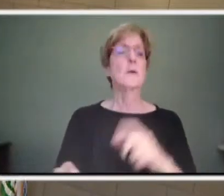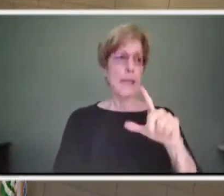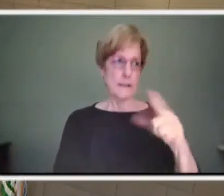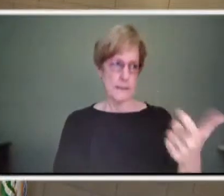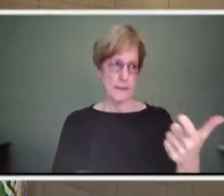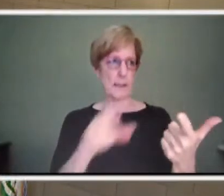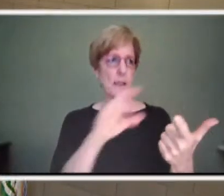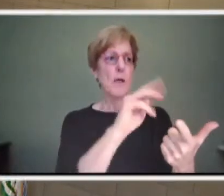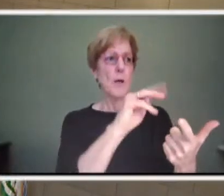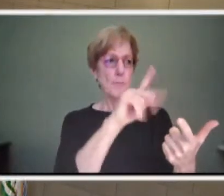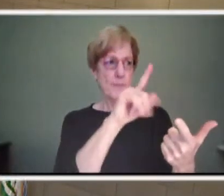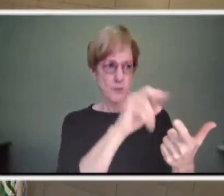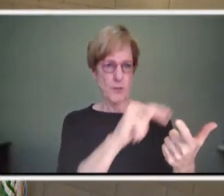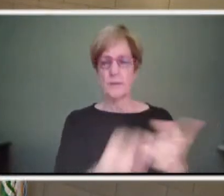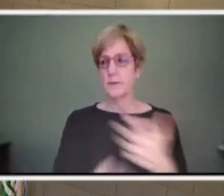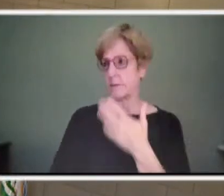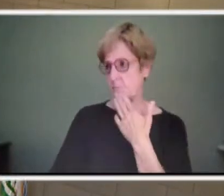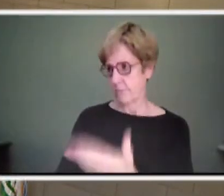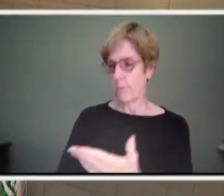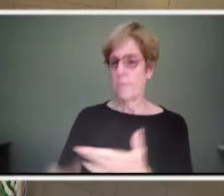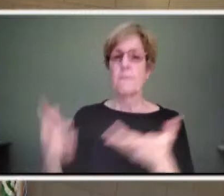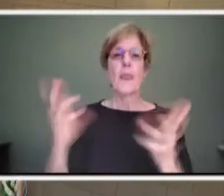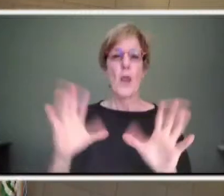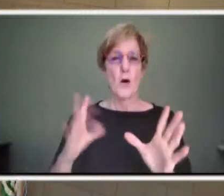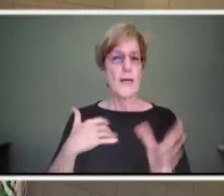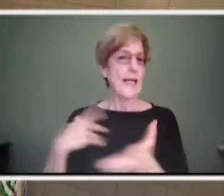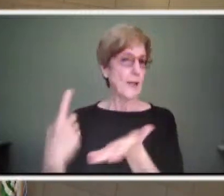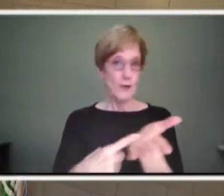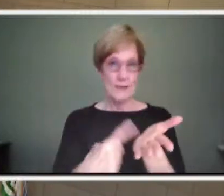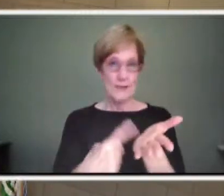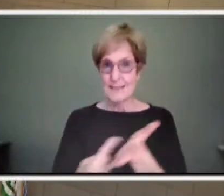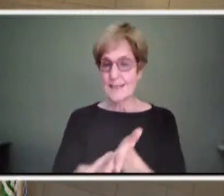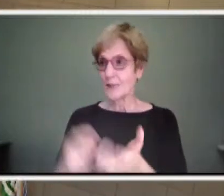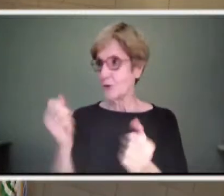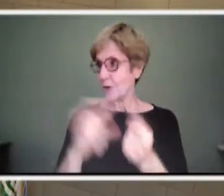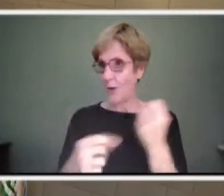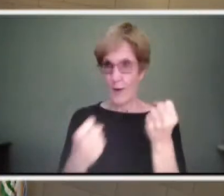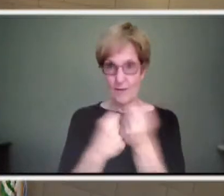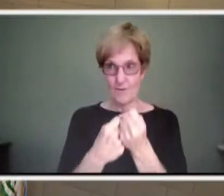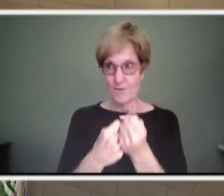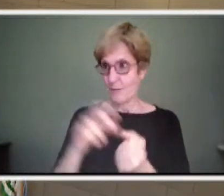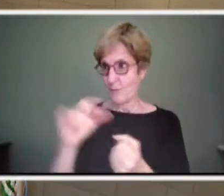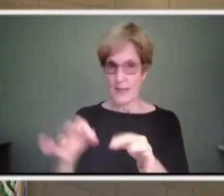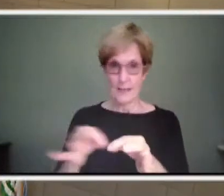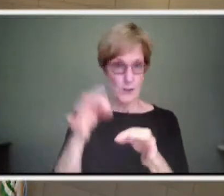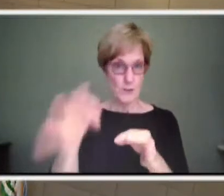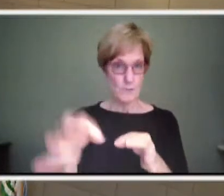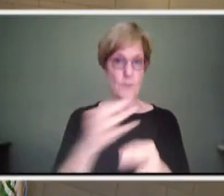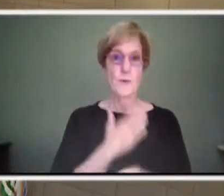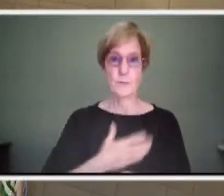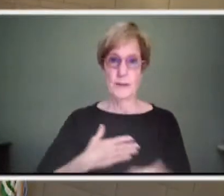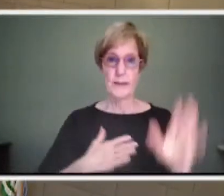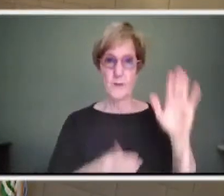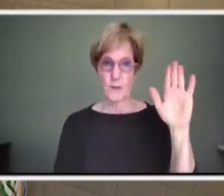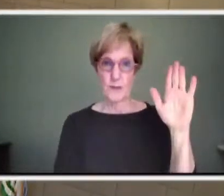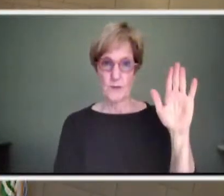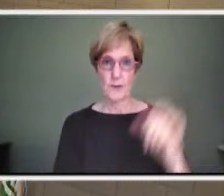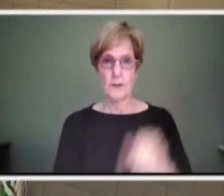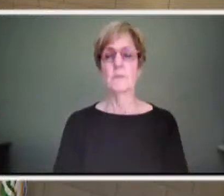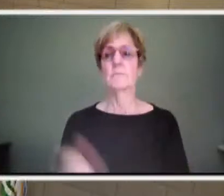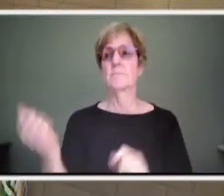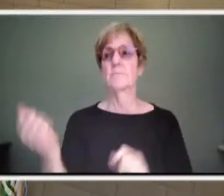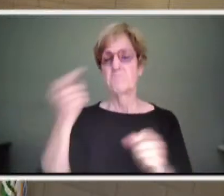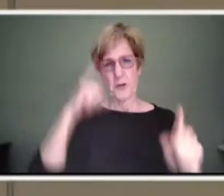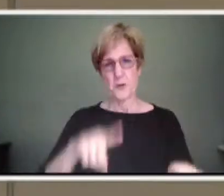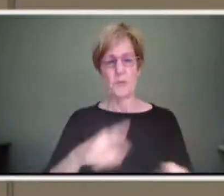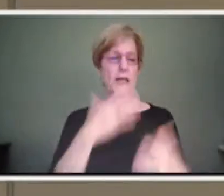much. Being that we've already had all of our discussion, all in favor of that motion to defer, please raise your hand. That is unanimous. Thank